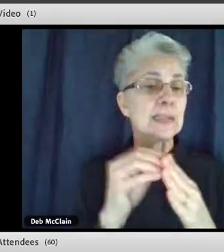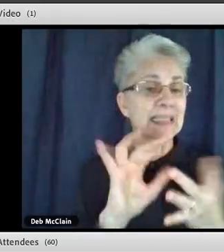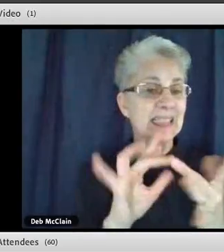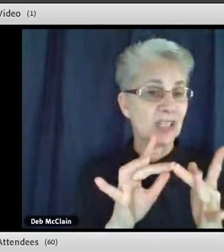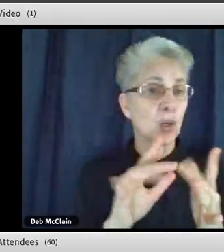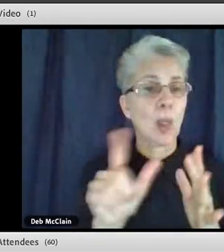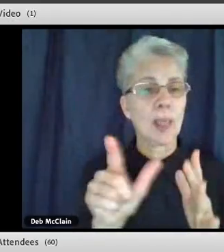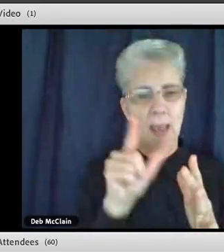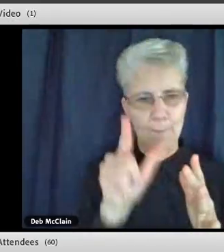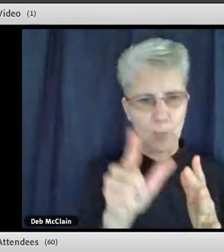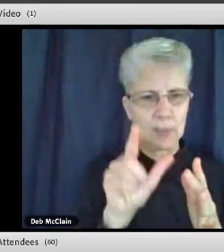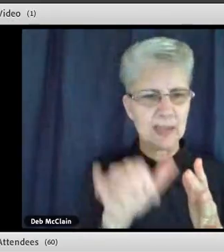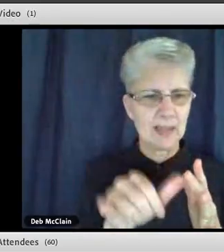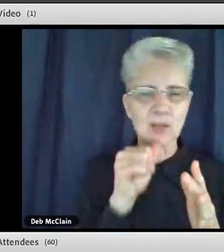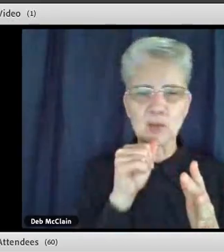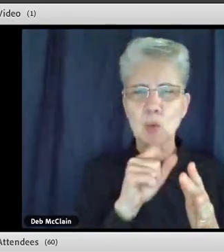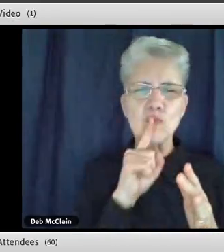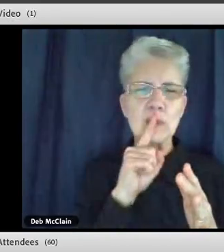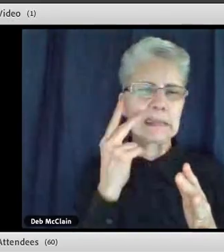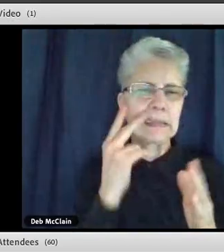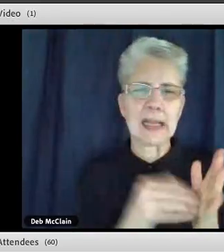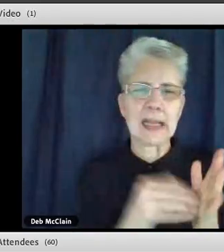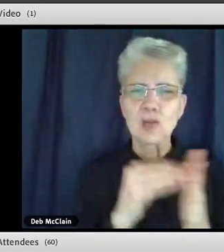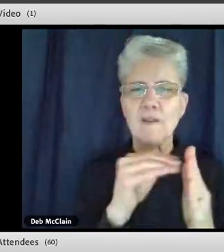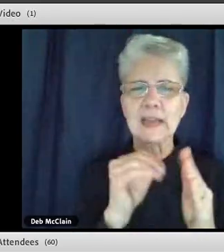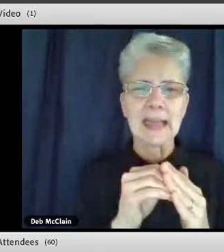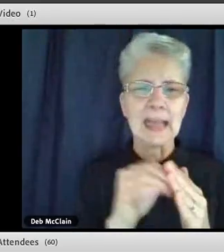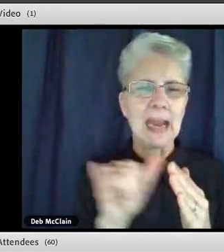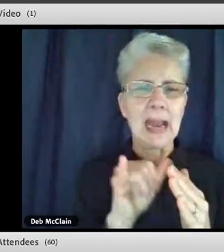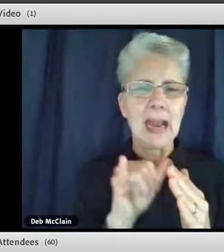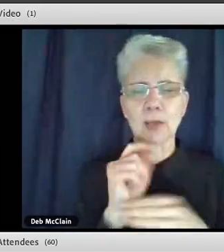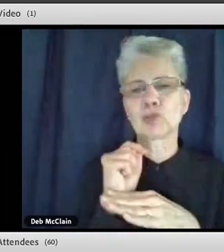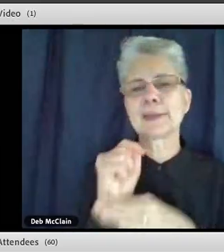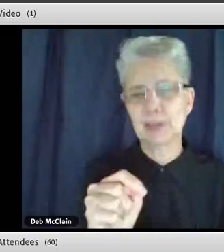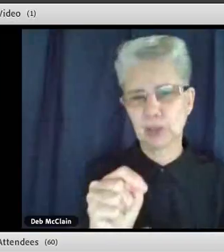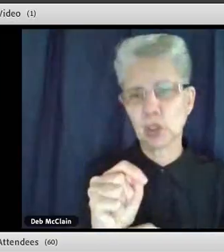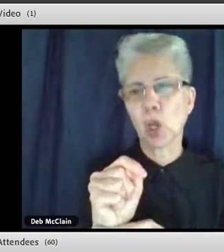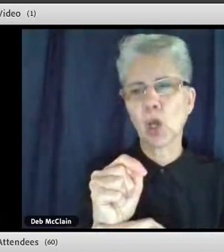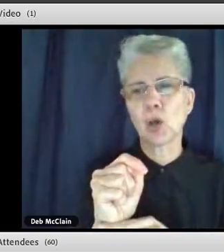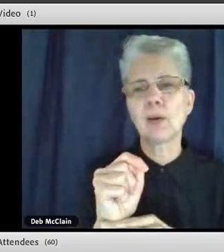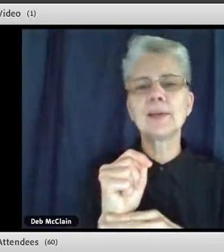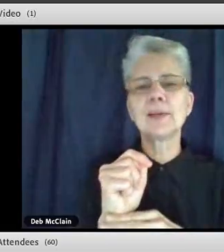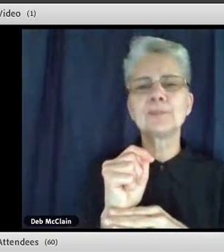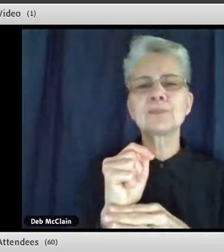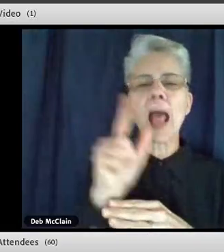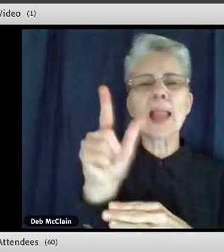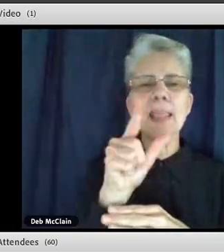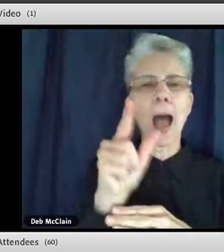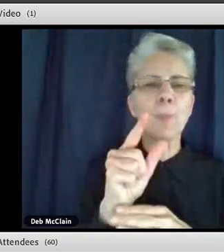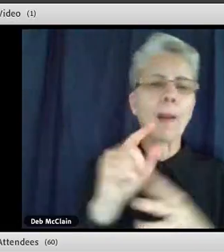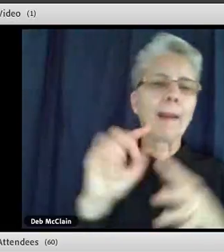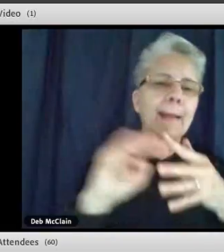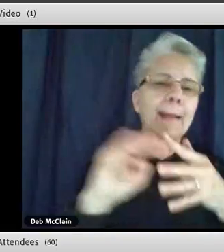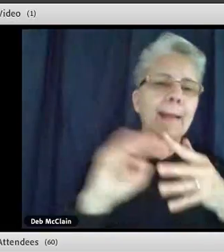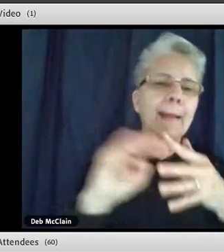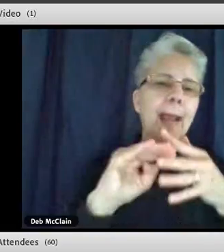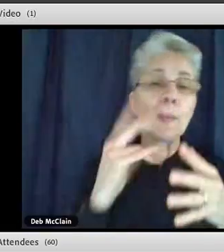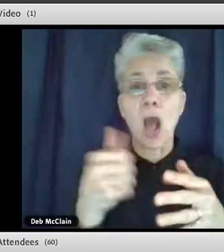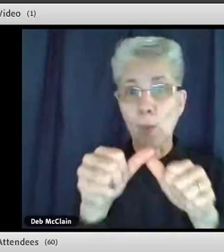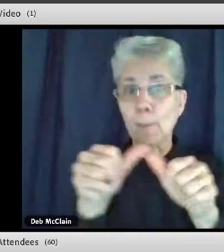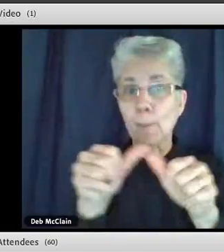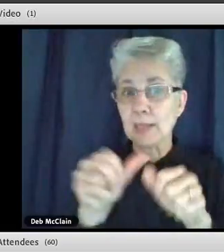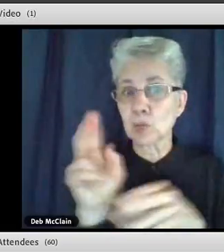don't really see it quite as often in kind of like the traditional library catalog, but you may see it in other places, like in